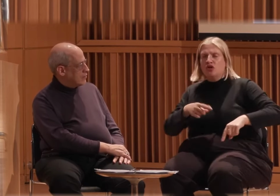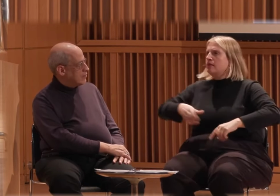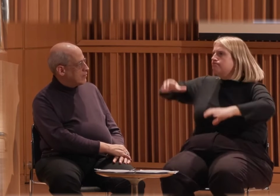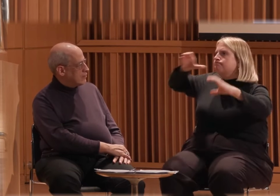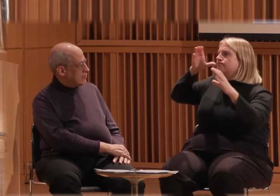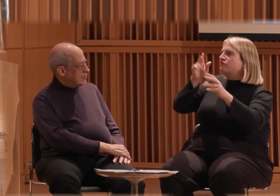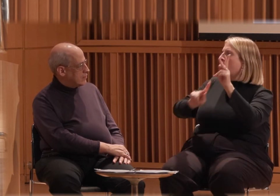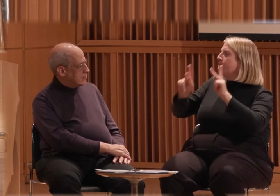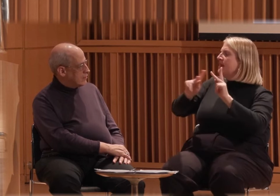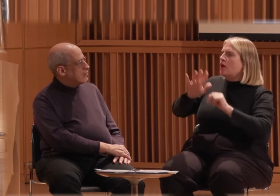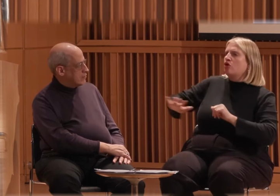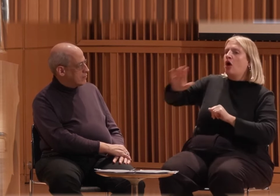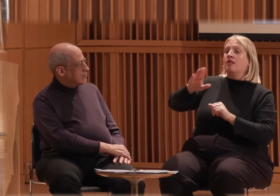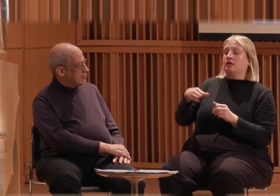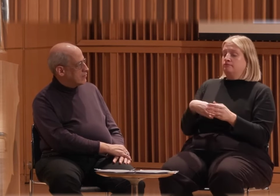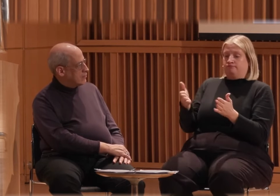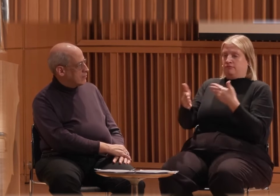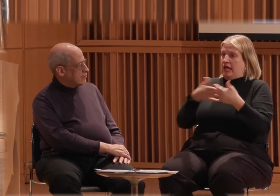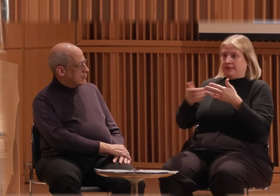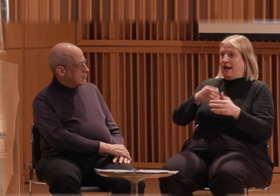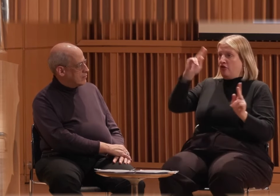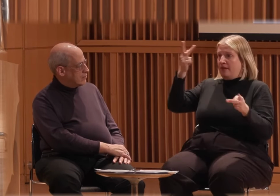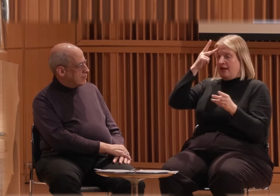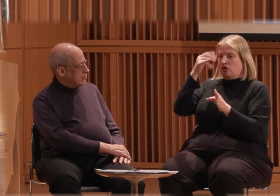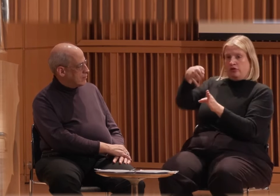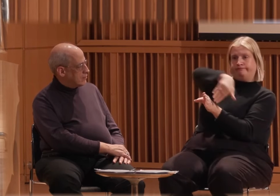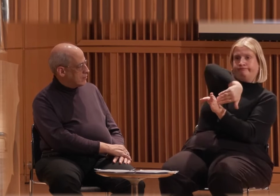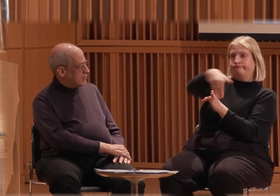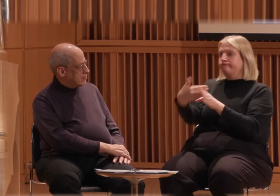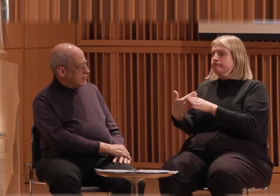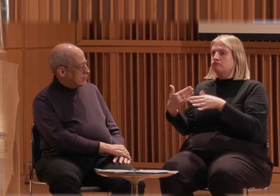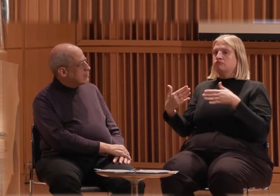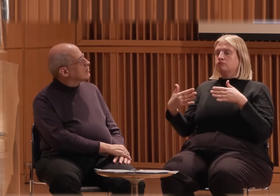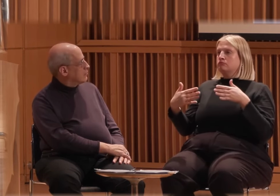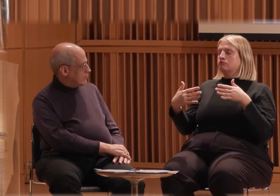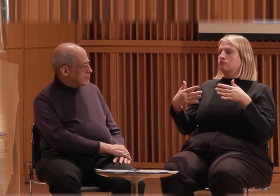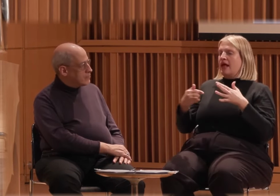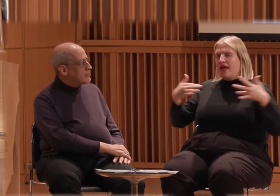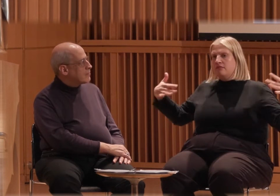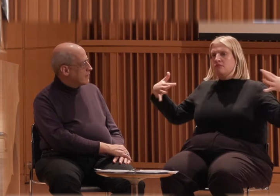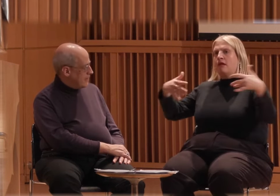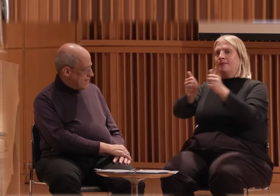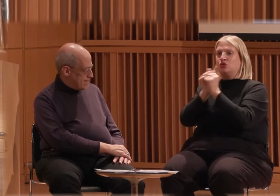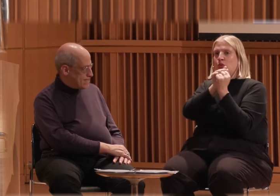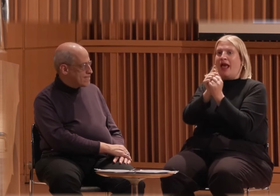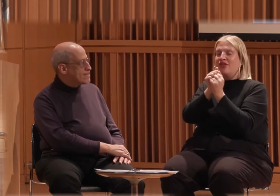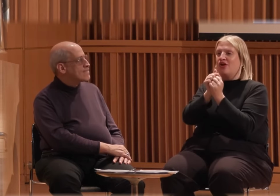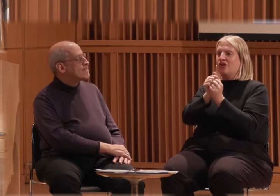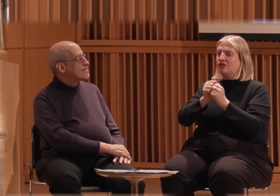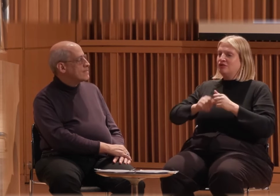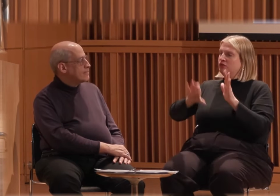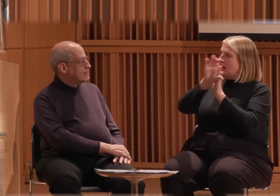all across the political spectrum, and they came together to write